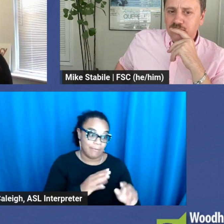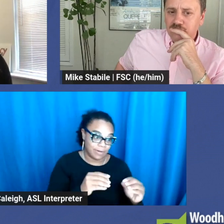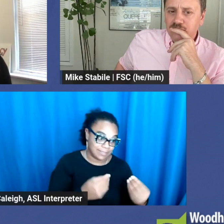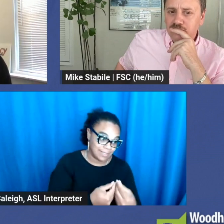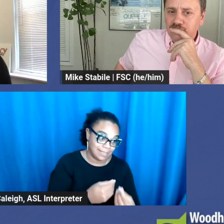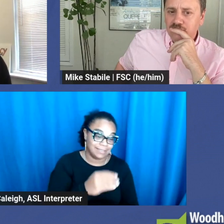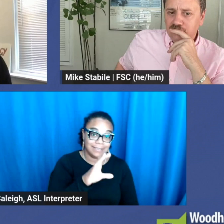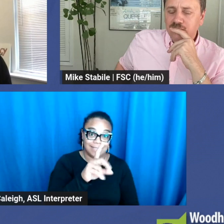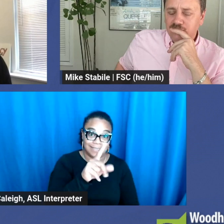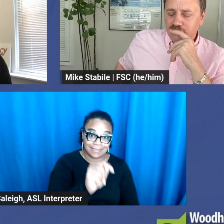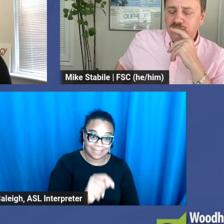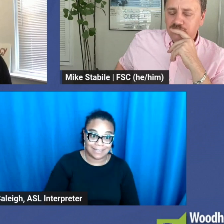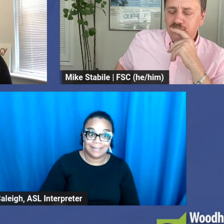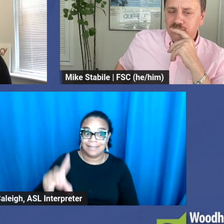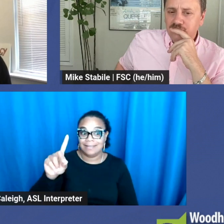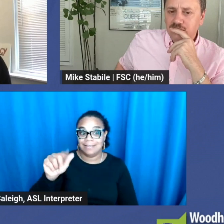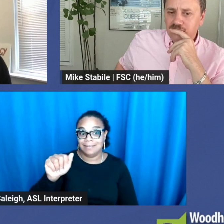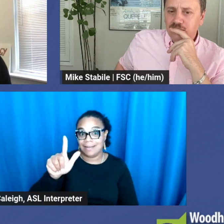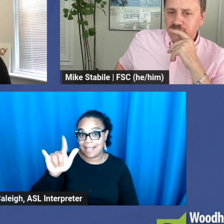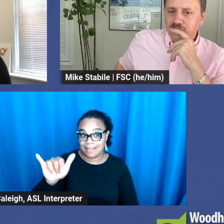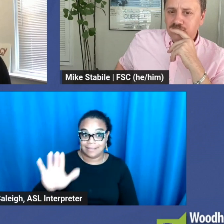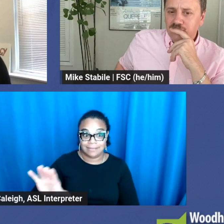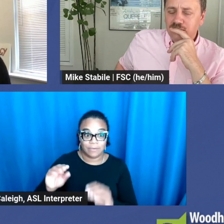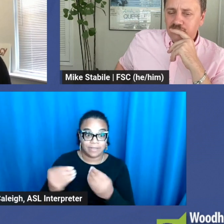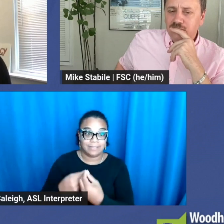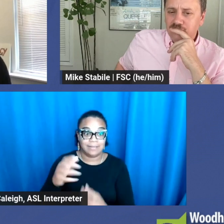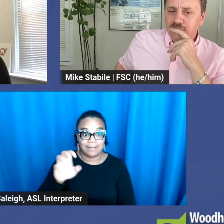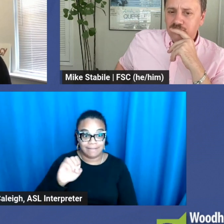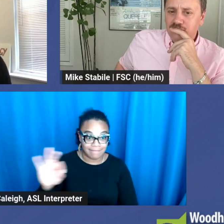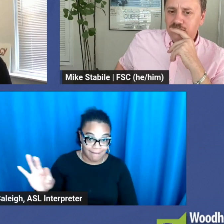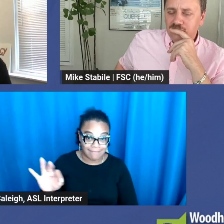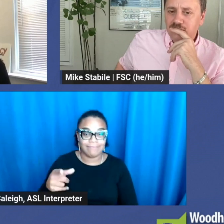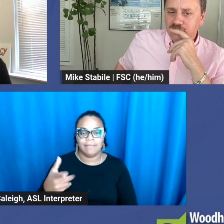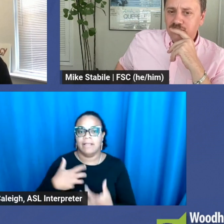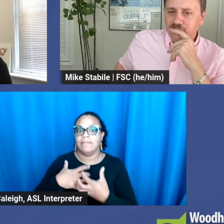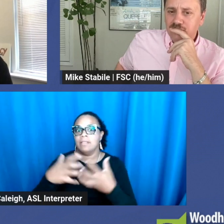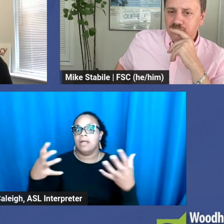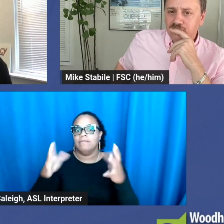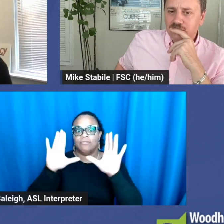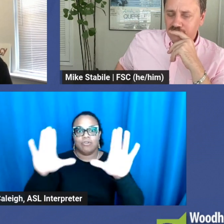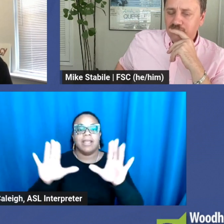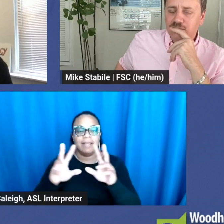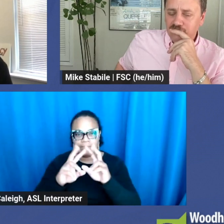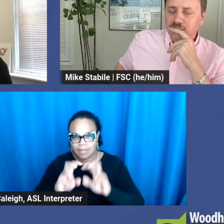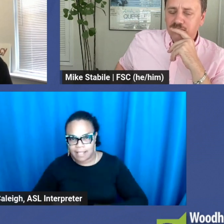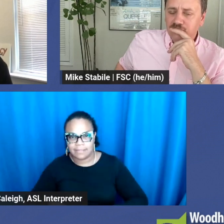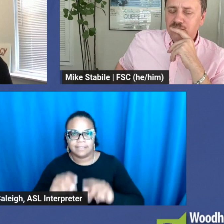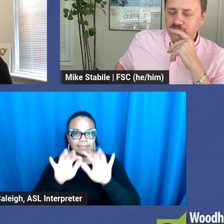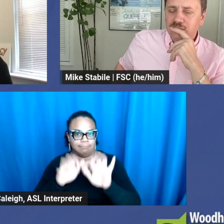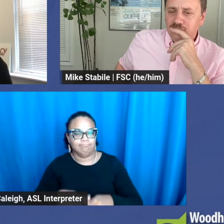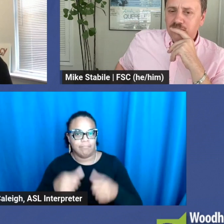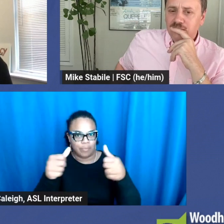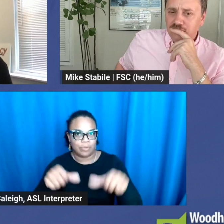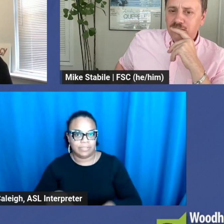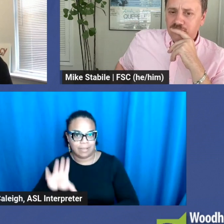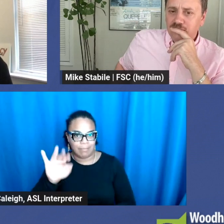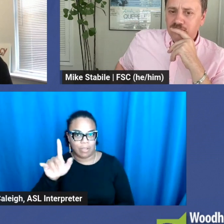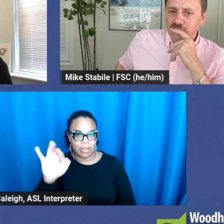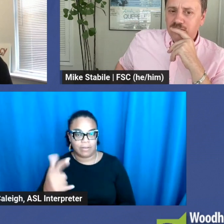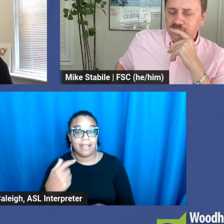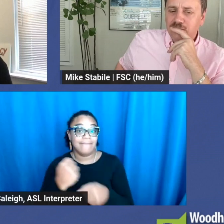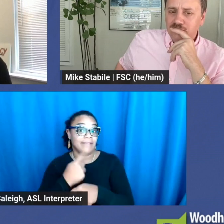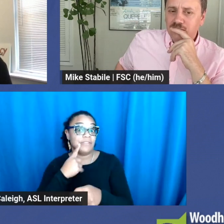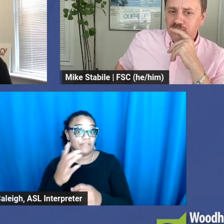EFF, does a ton of really great analysis and writing on their blog. Fight for the Future is another really great